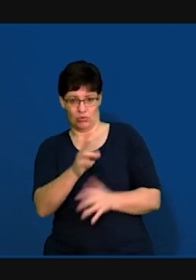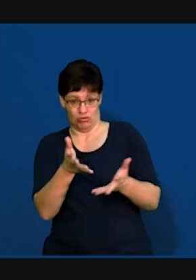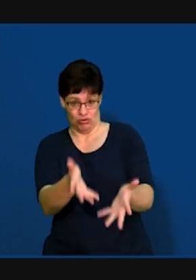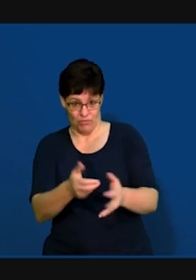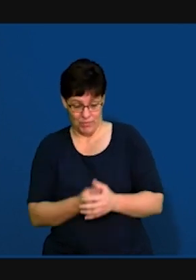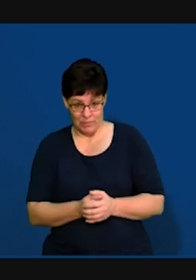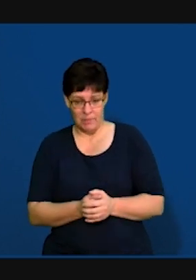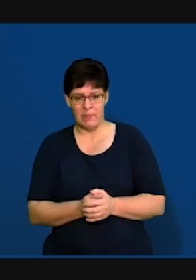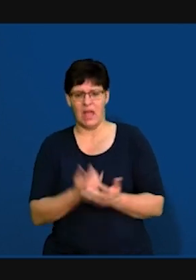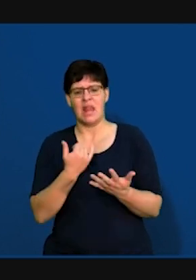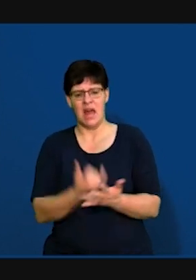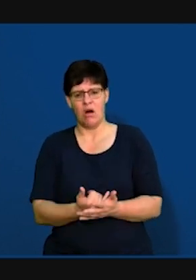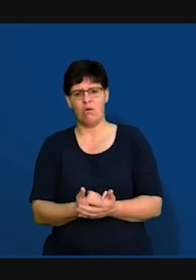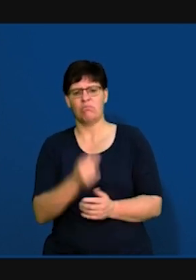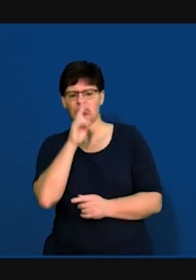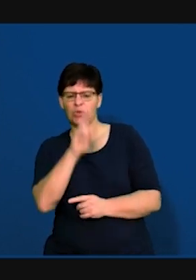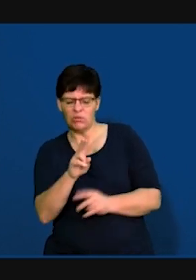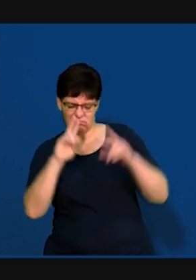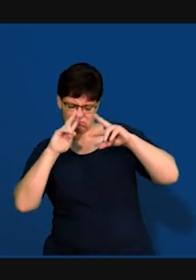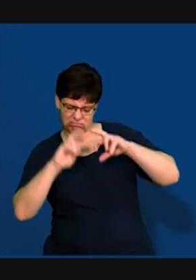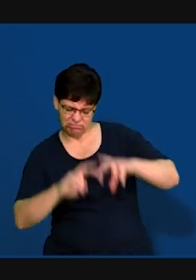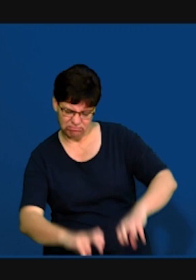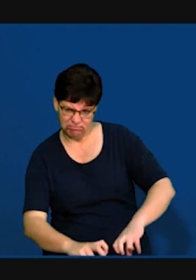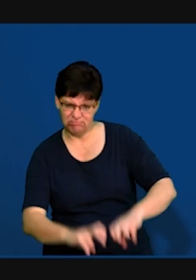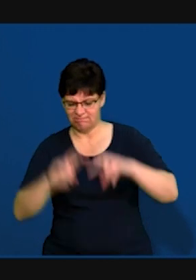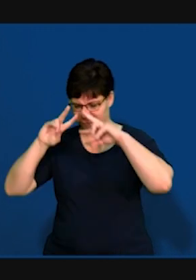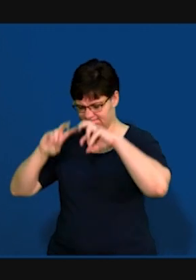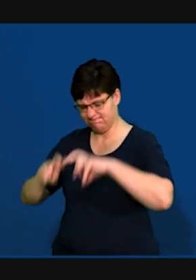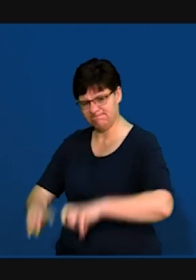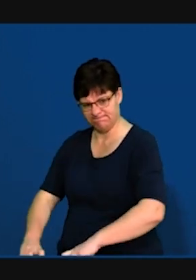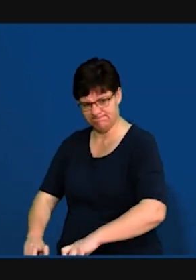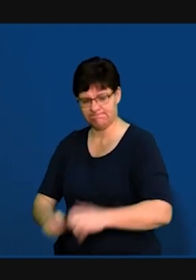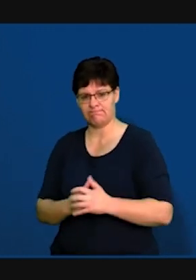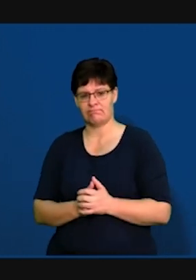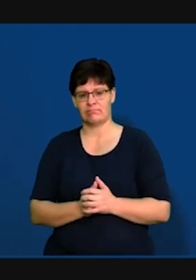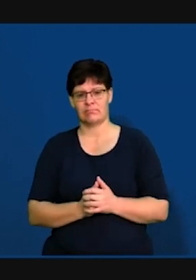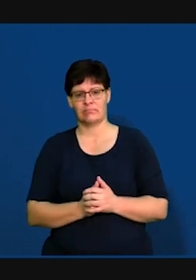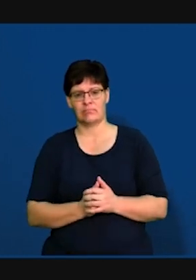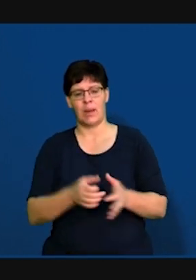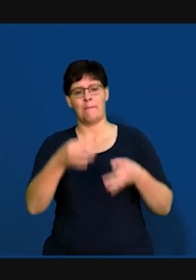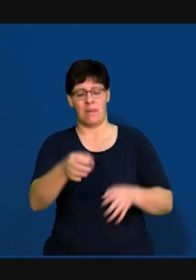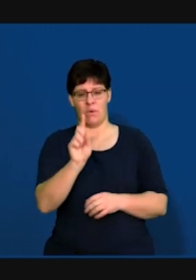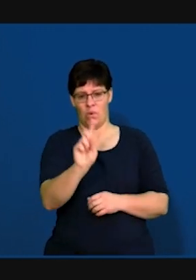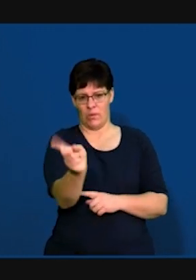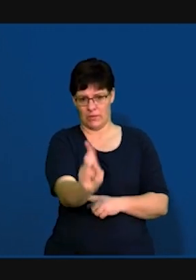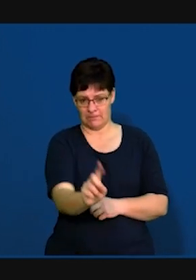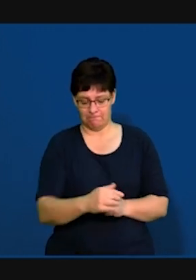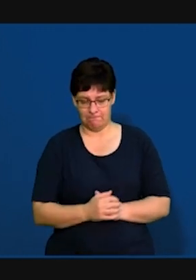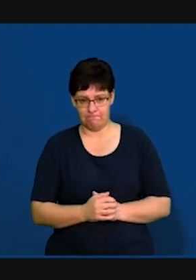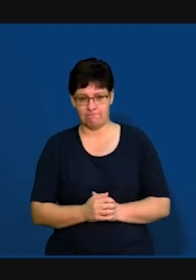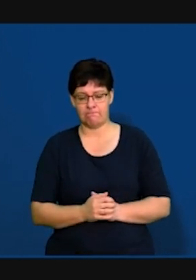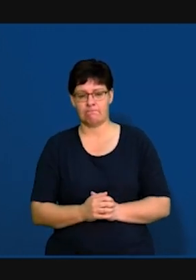delve deeper into the bolts and nuts of what exactly entails our paper 1. Okay.